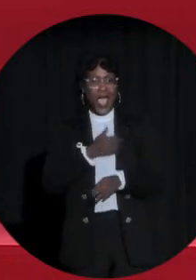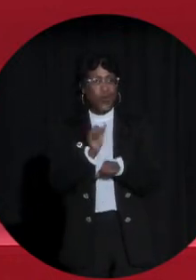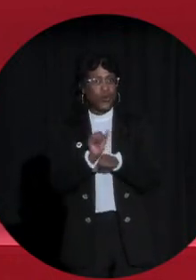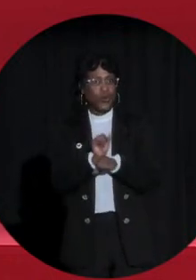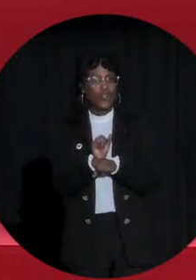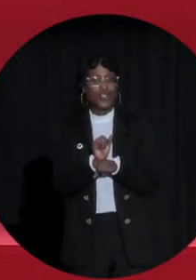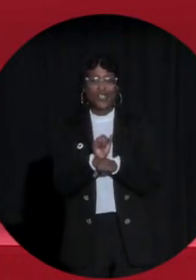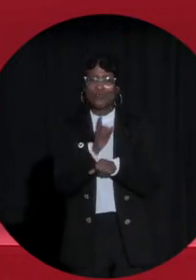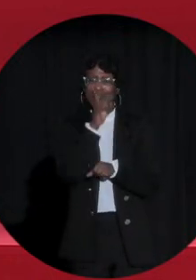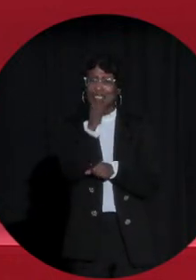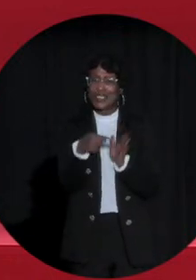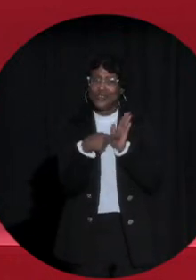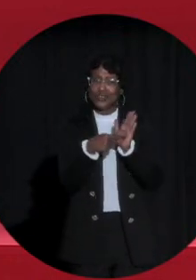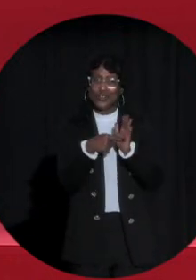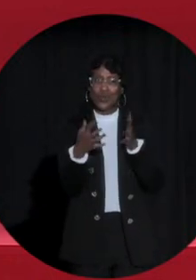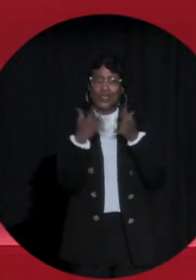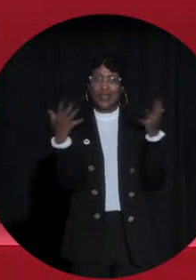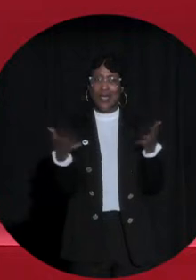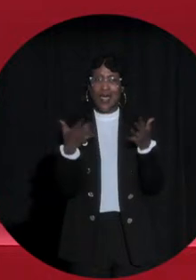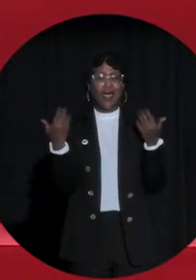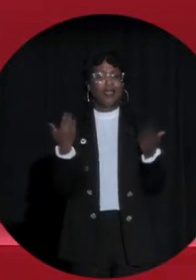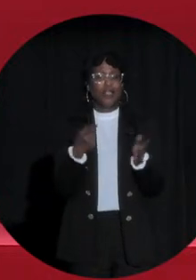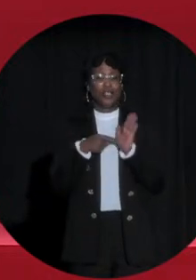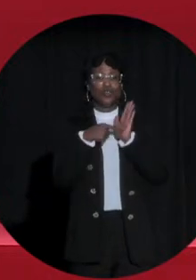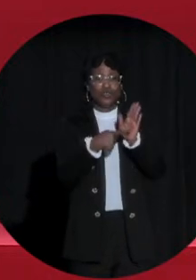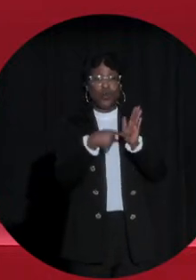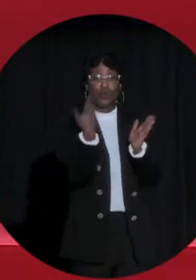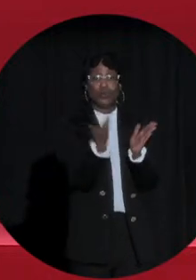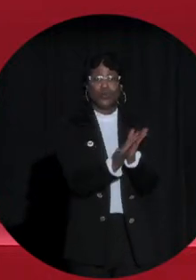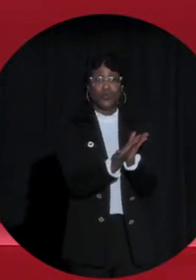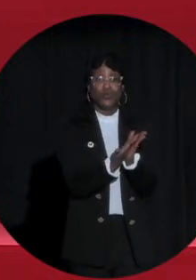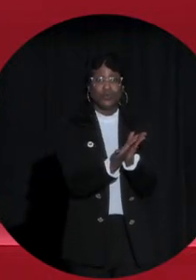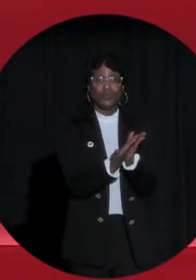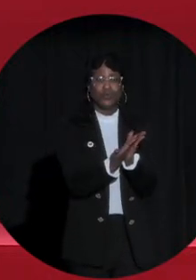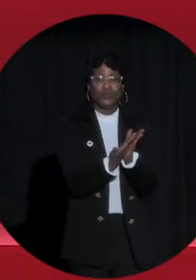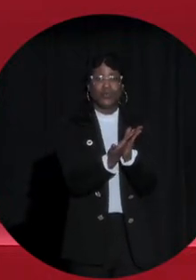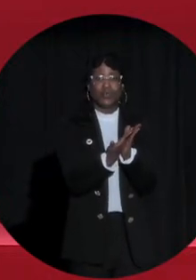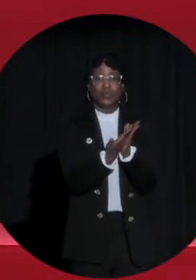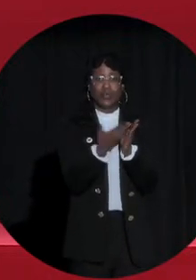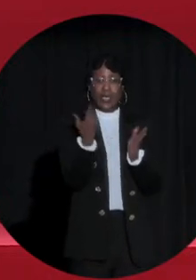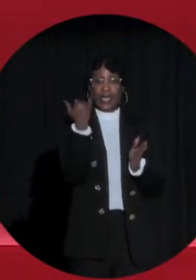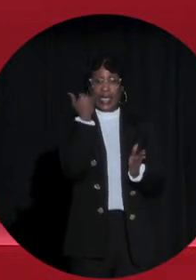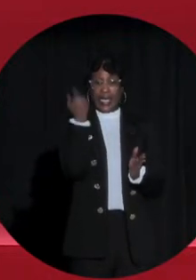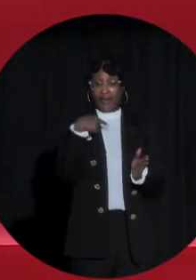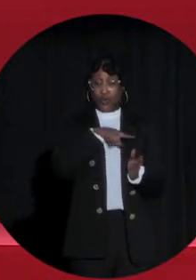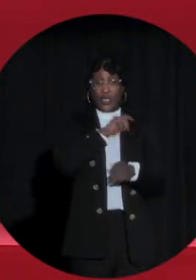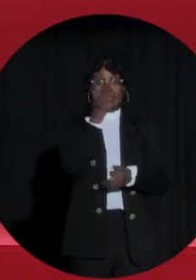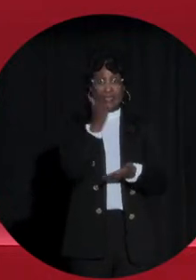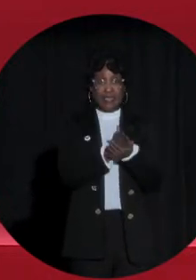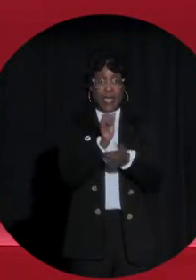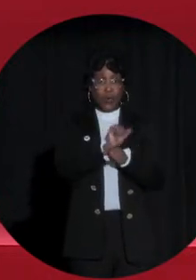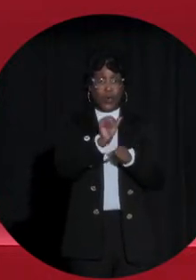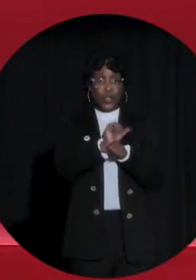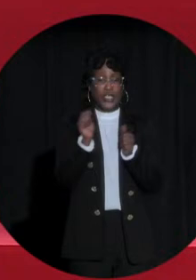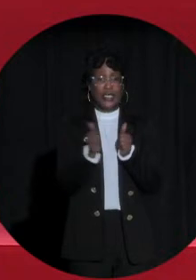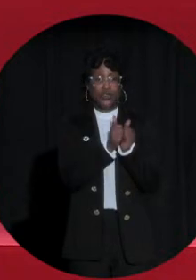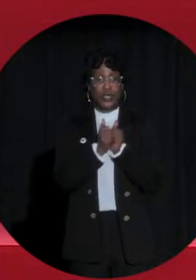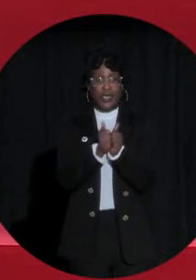our success is proof that the only threat we face is if we stop working together and turn on each